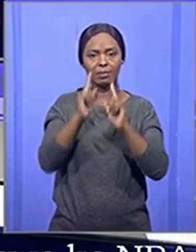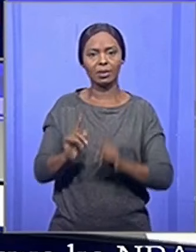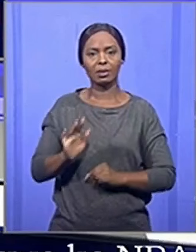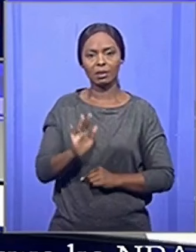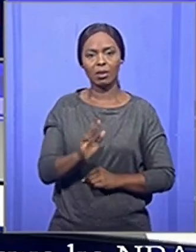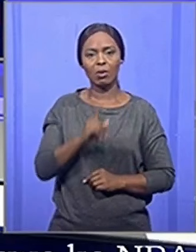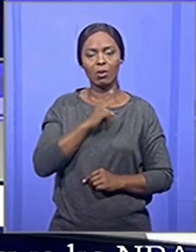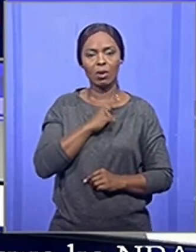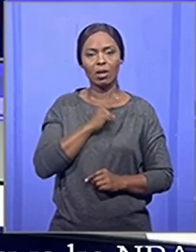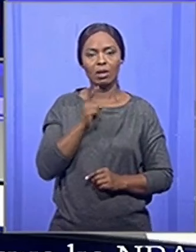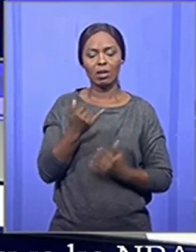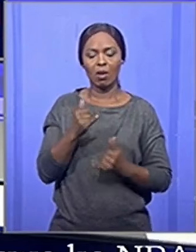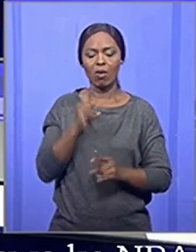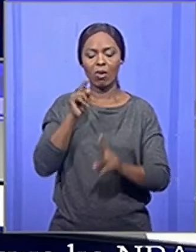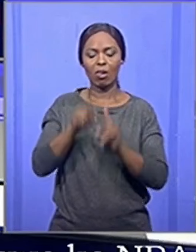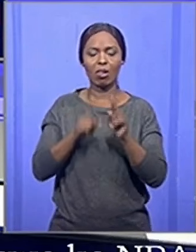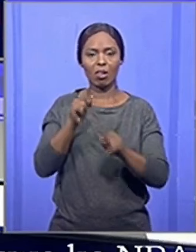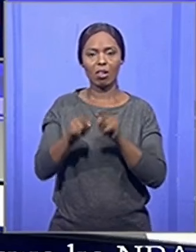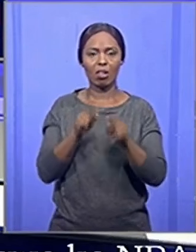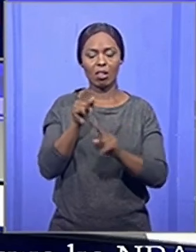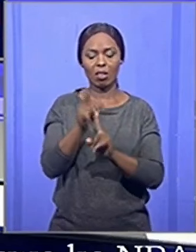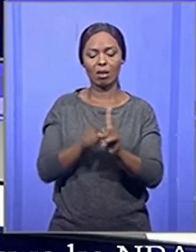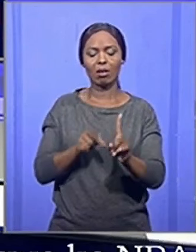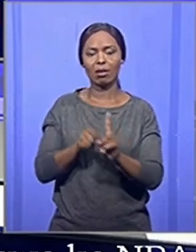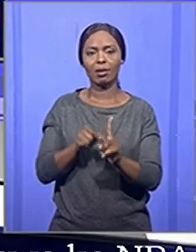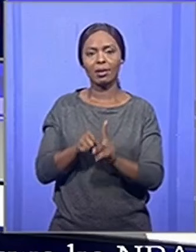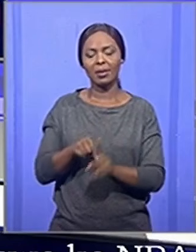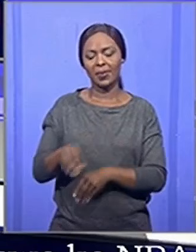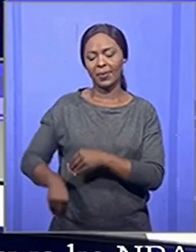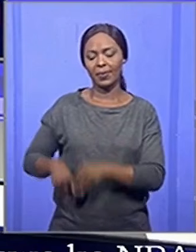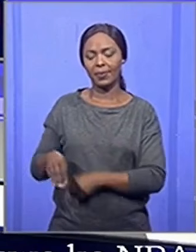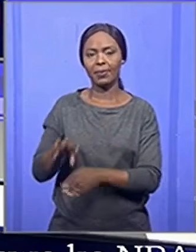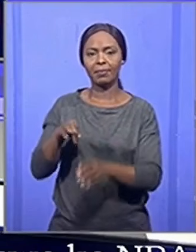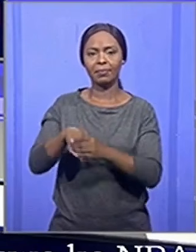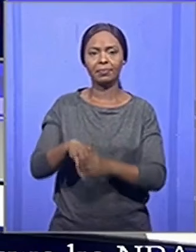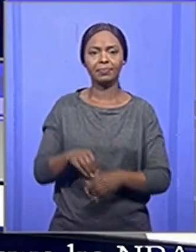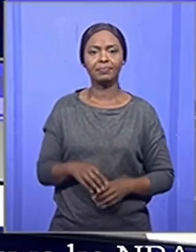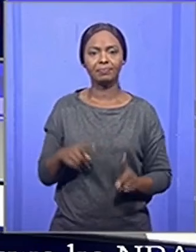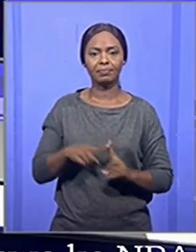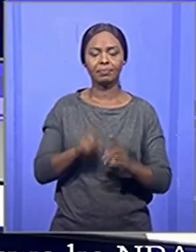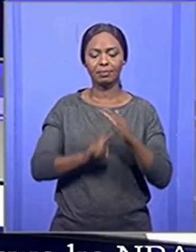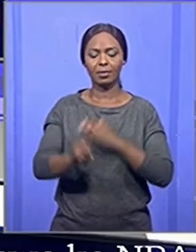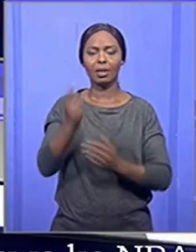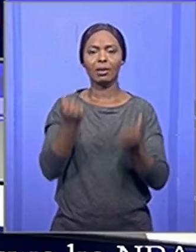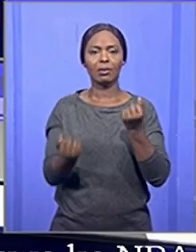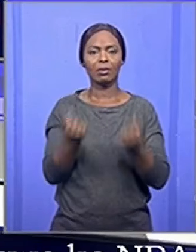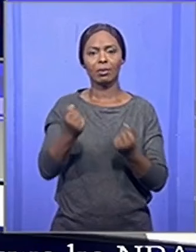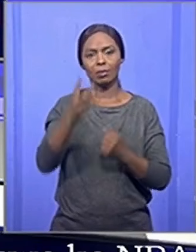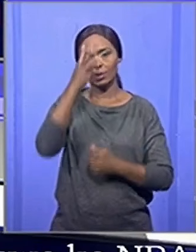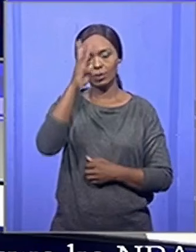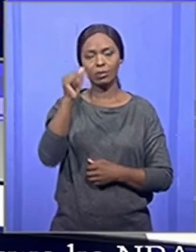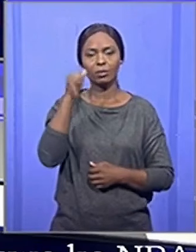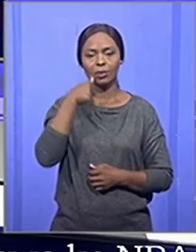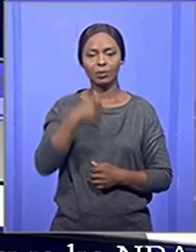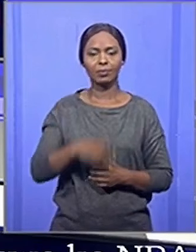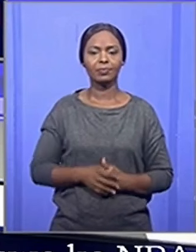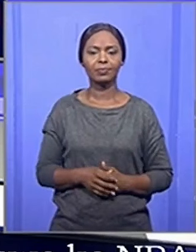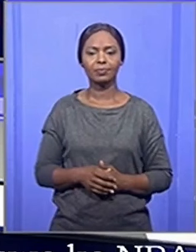latela kgonahalo ya diqoso tsa bobodu. Mapisa-Nqakula o tlo hlela lekgotleng le phameng la dinyewe la Pretoria hosane.